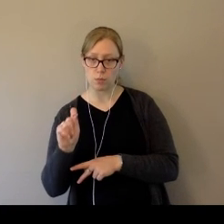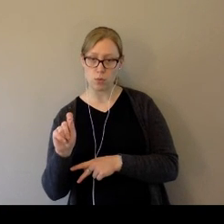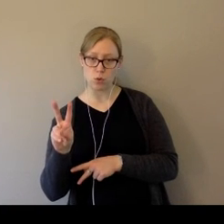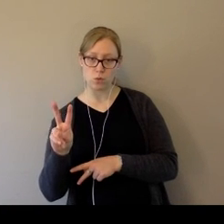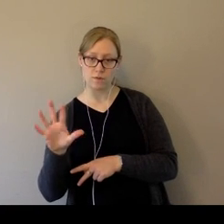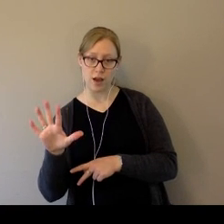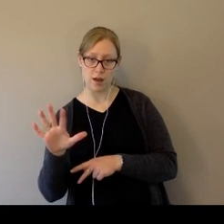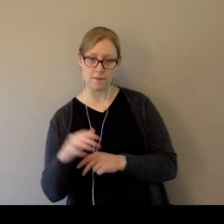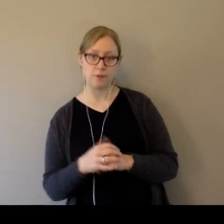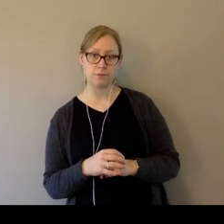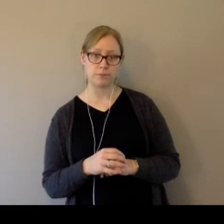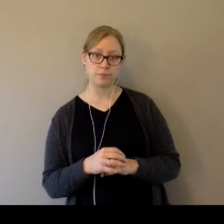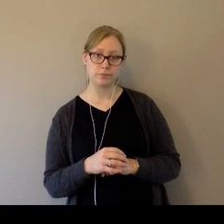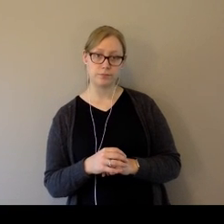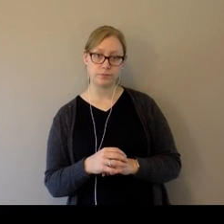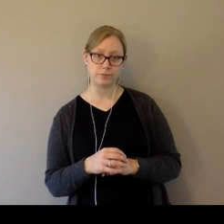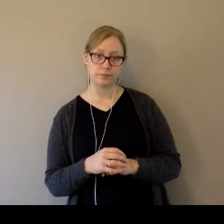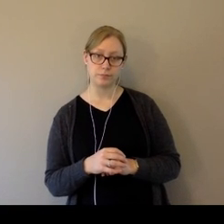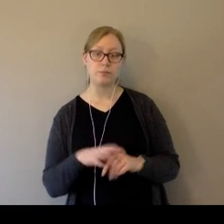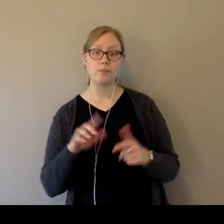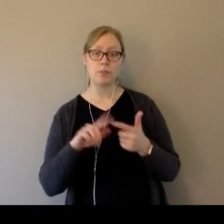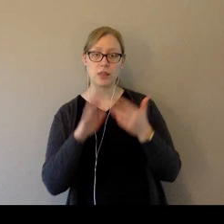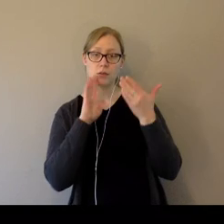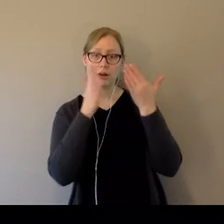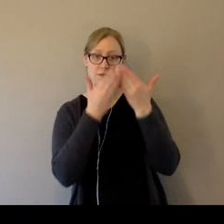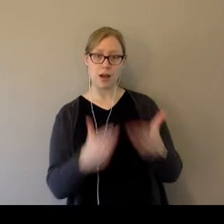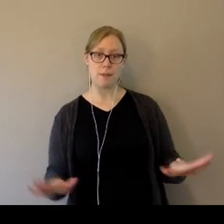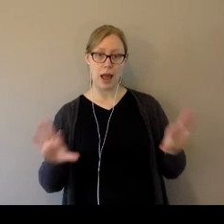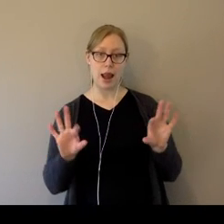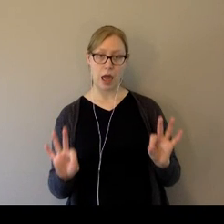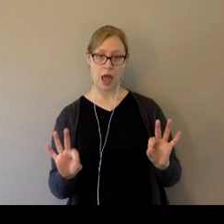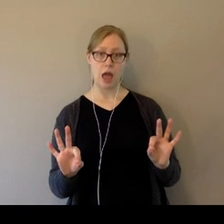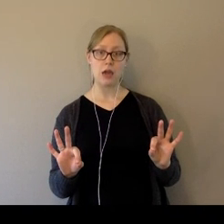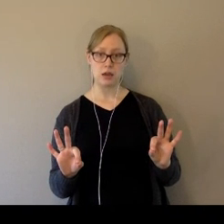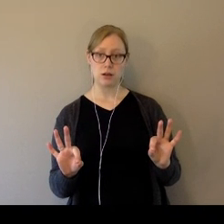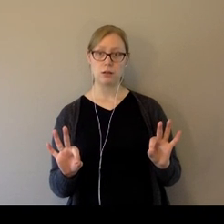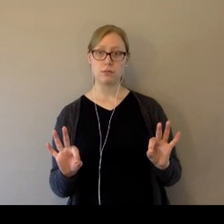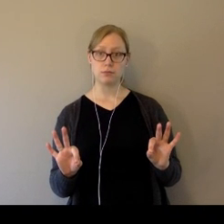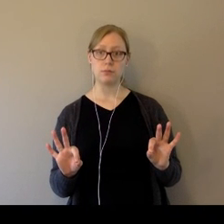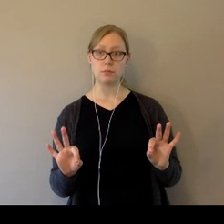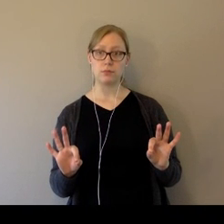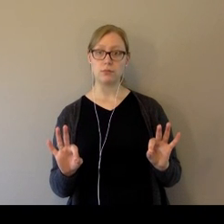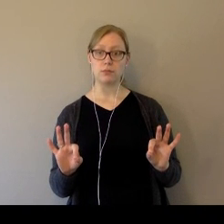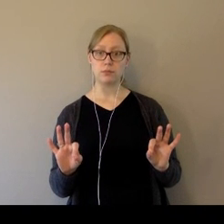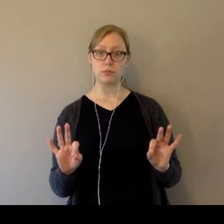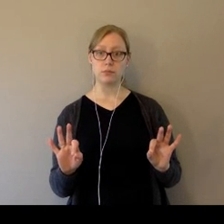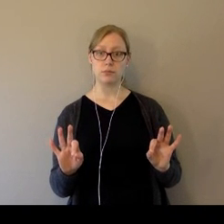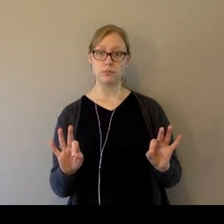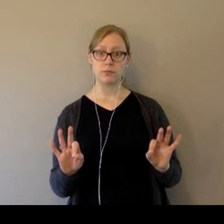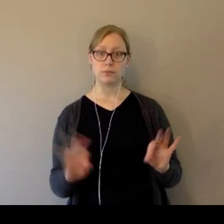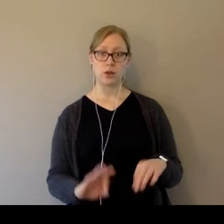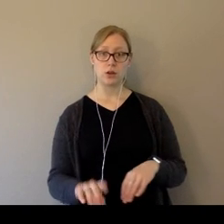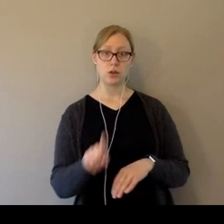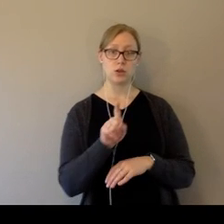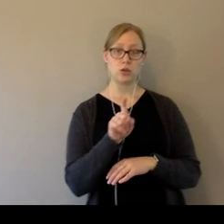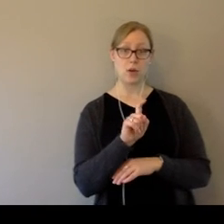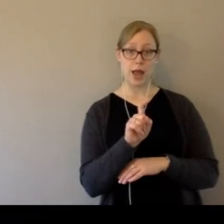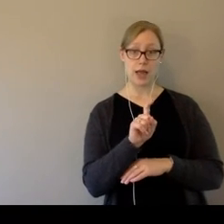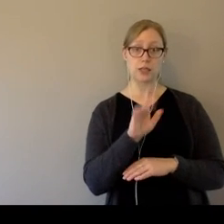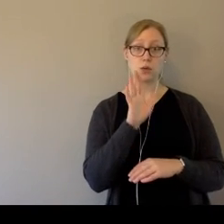times 1.25. And then when we divide by 9, we'll have x is going to